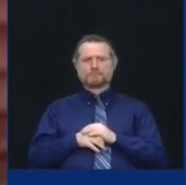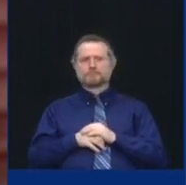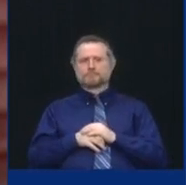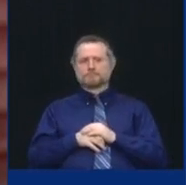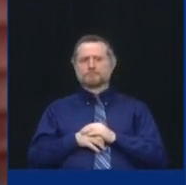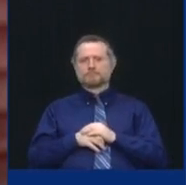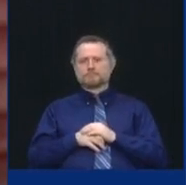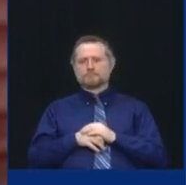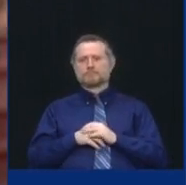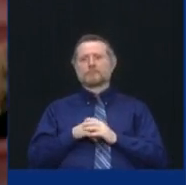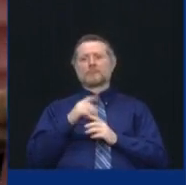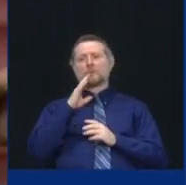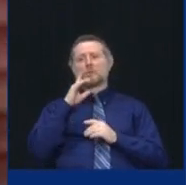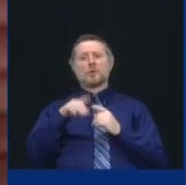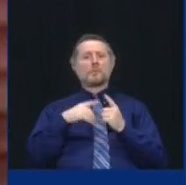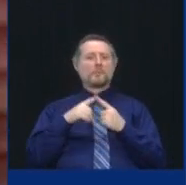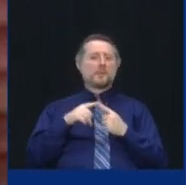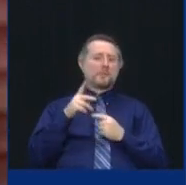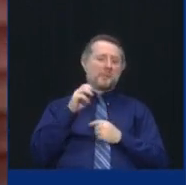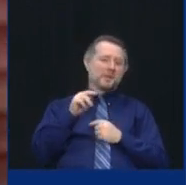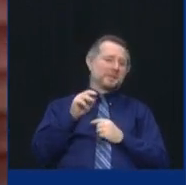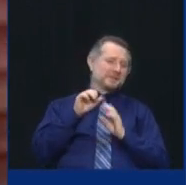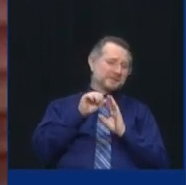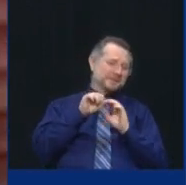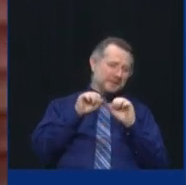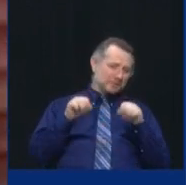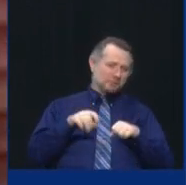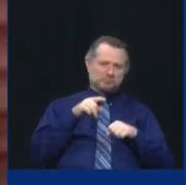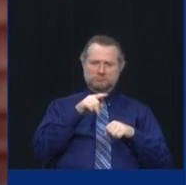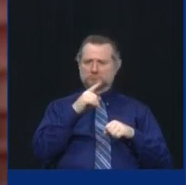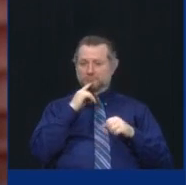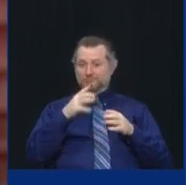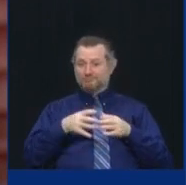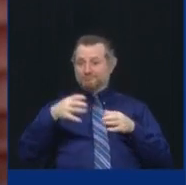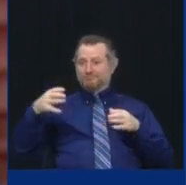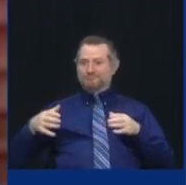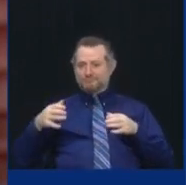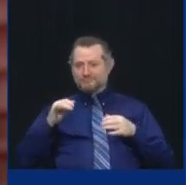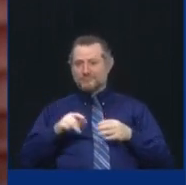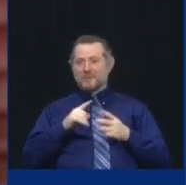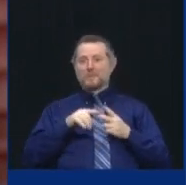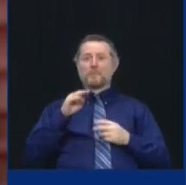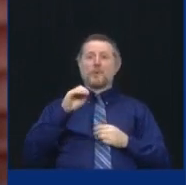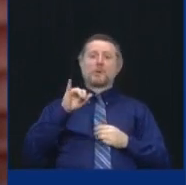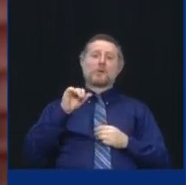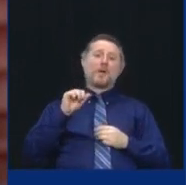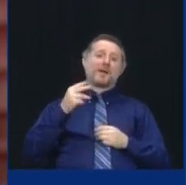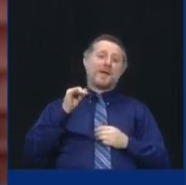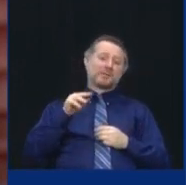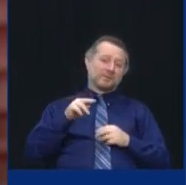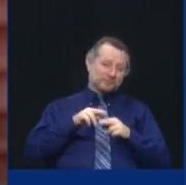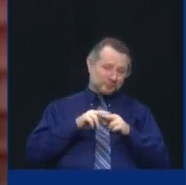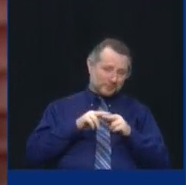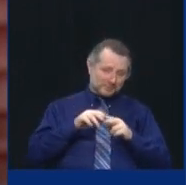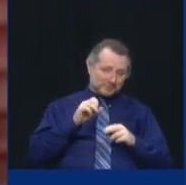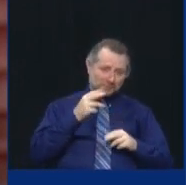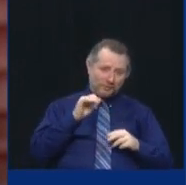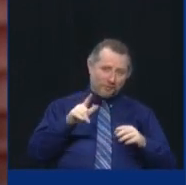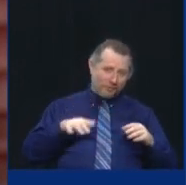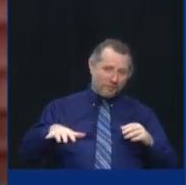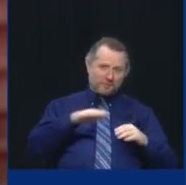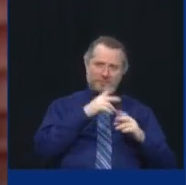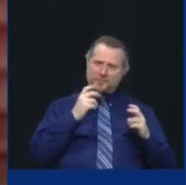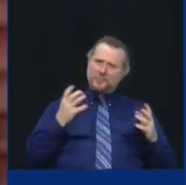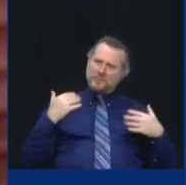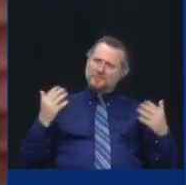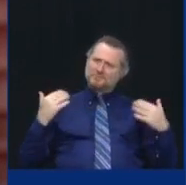expanding Penn, 780 block next door, Moynihan Train Hall, we want more people coming into the city. You